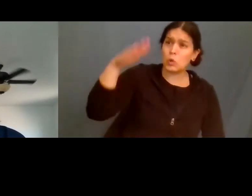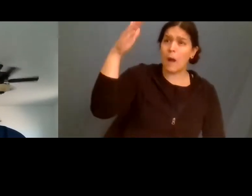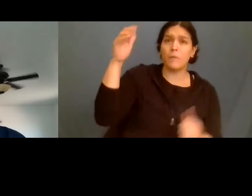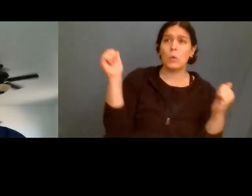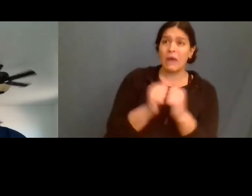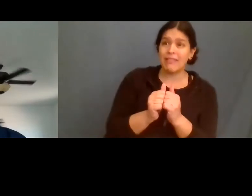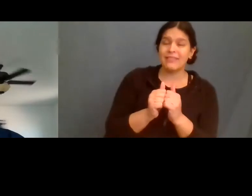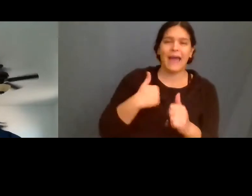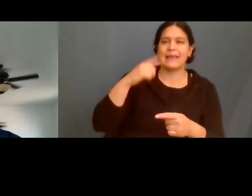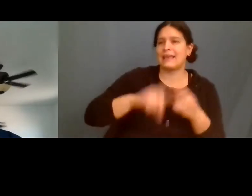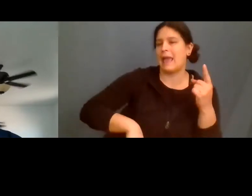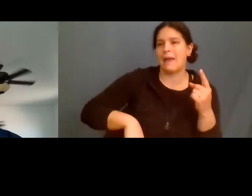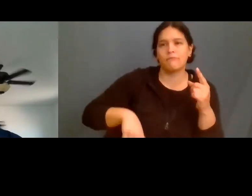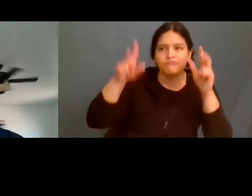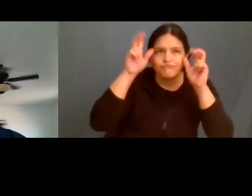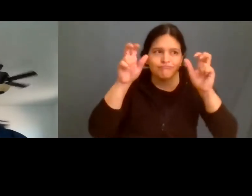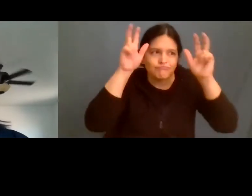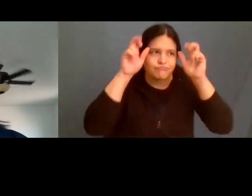can't be naughty.